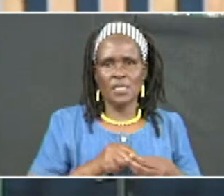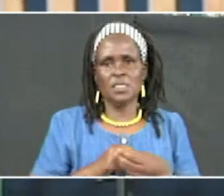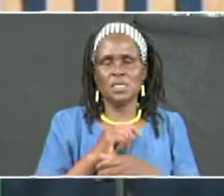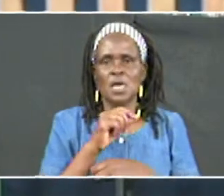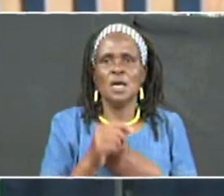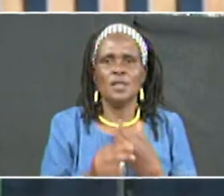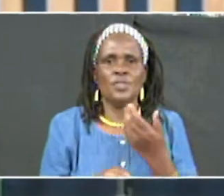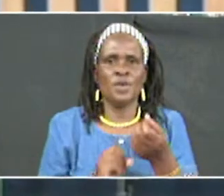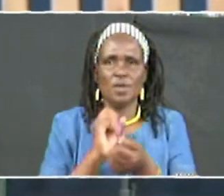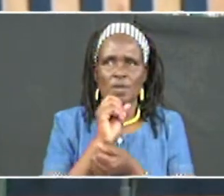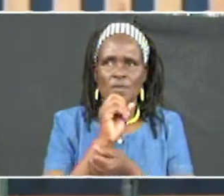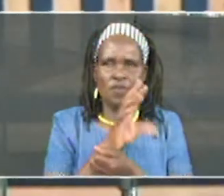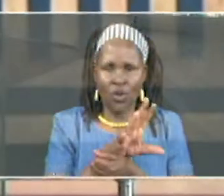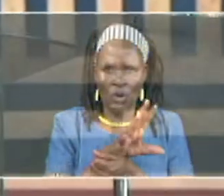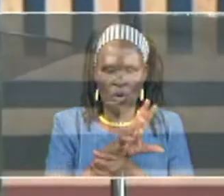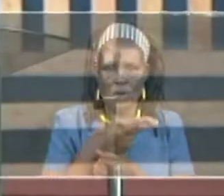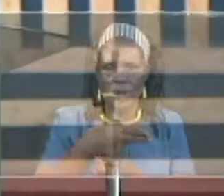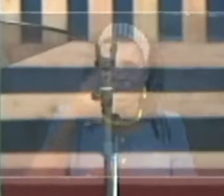highlights.